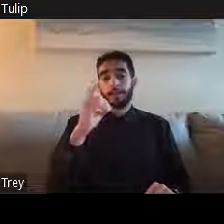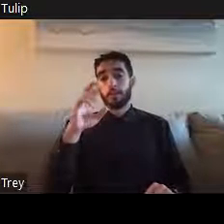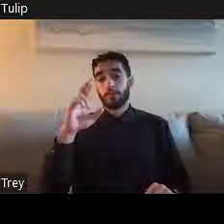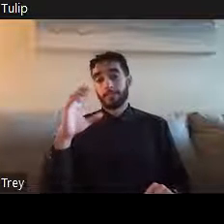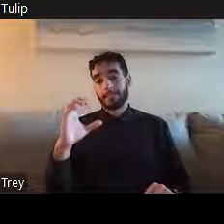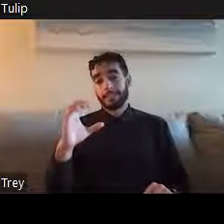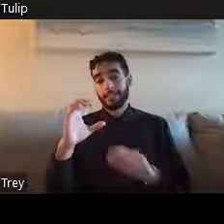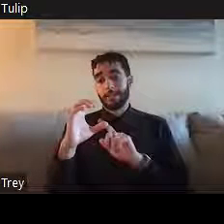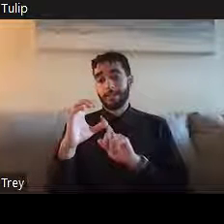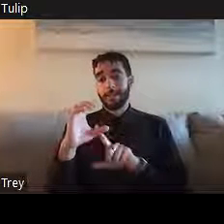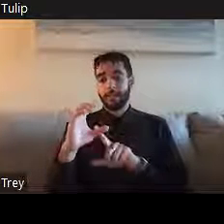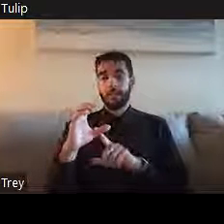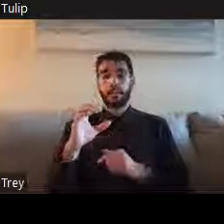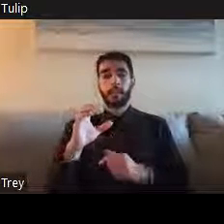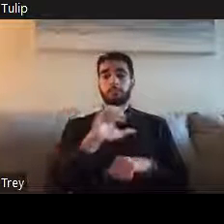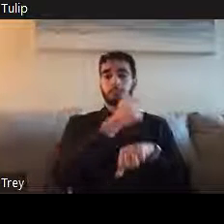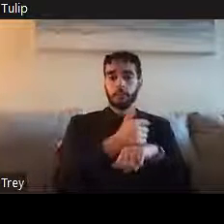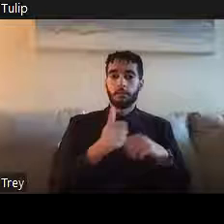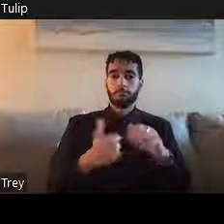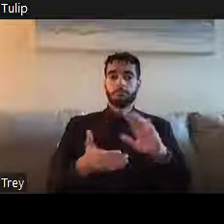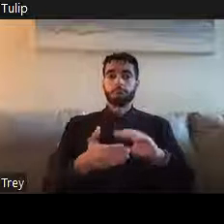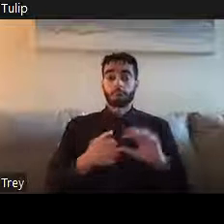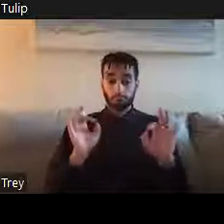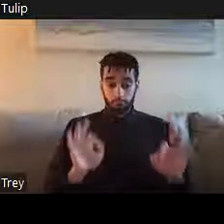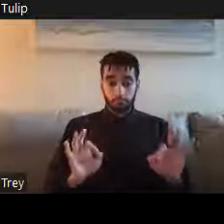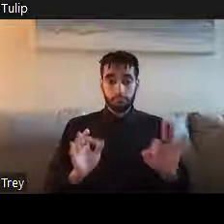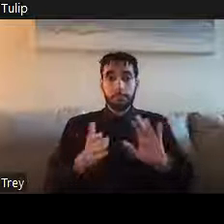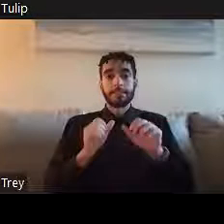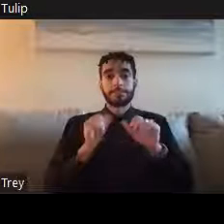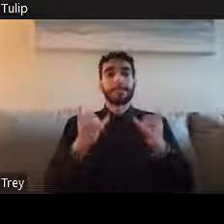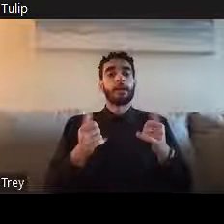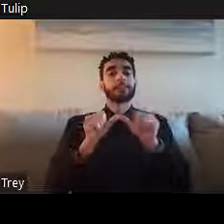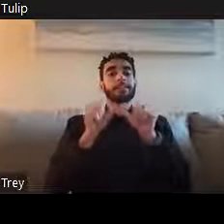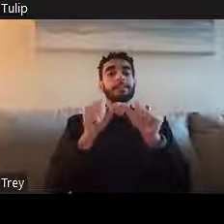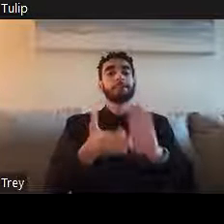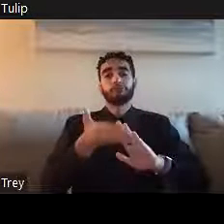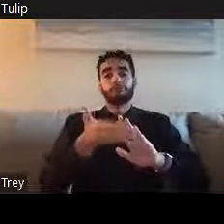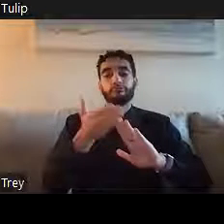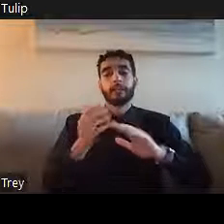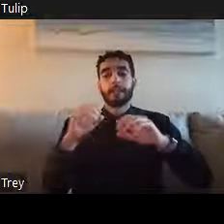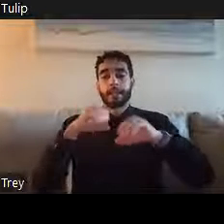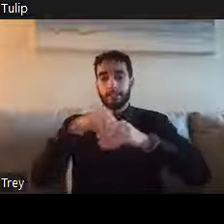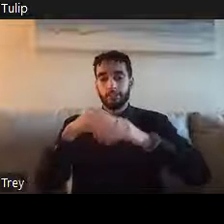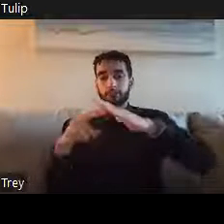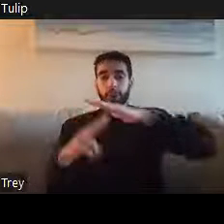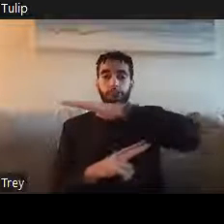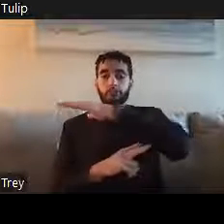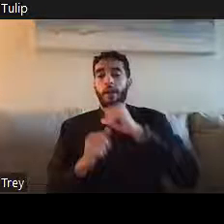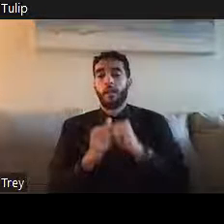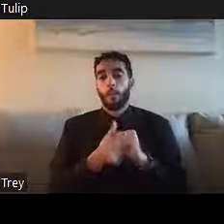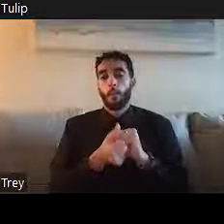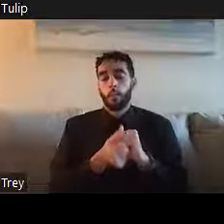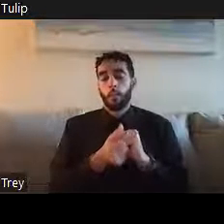get them all established, how do we sustain this and embed this in the structure that exists? And then finally, the longest